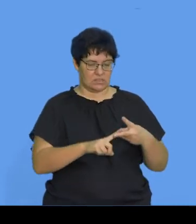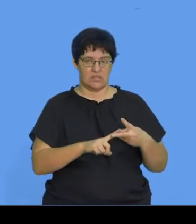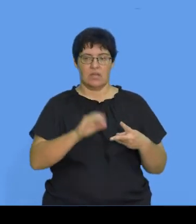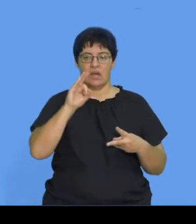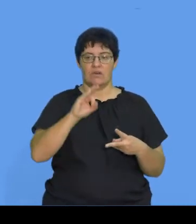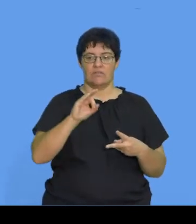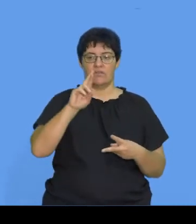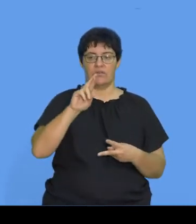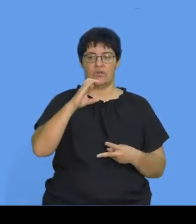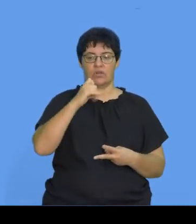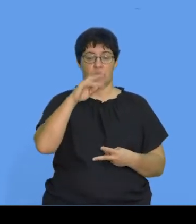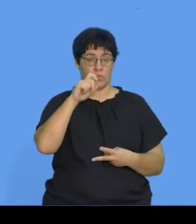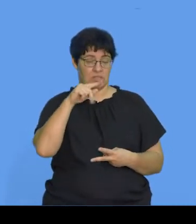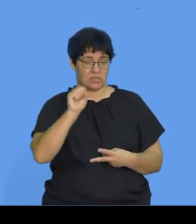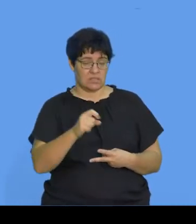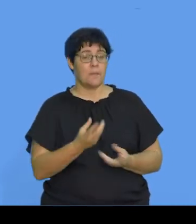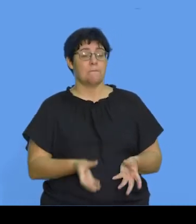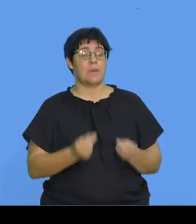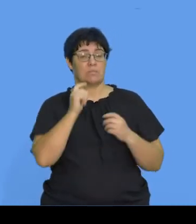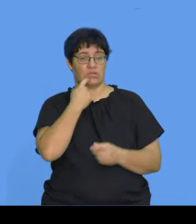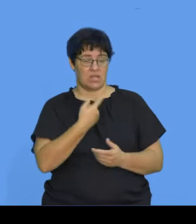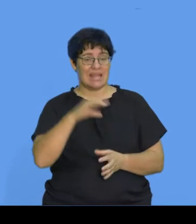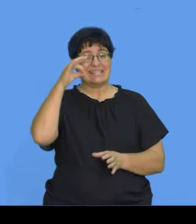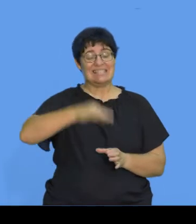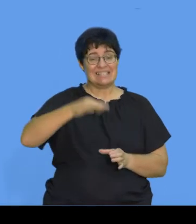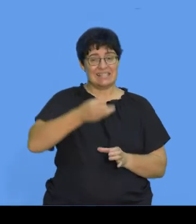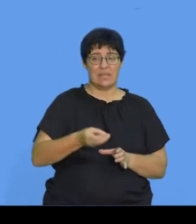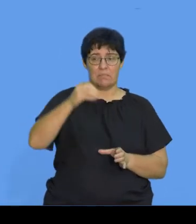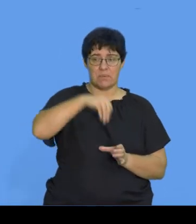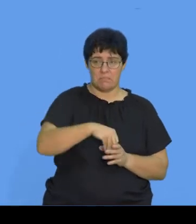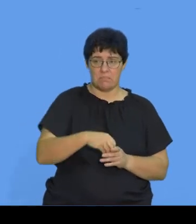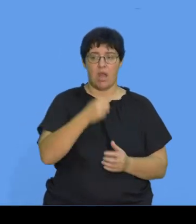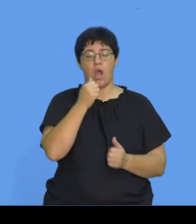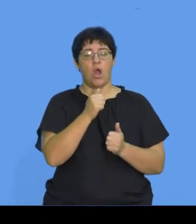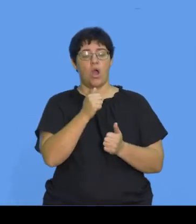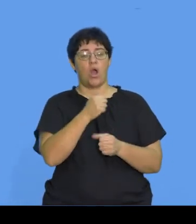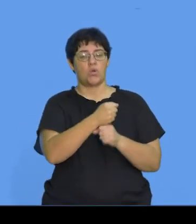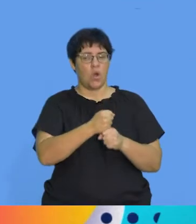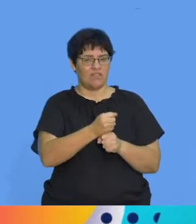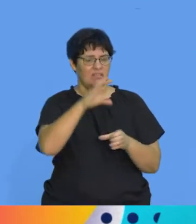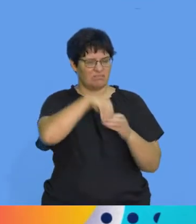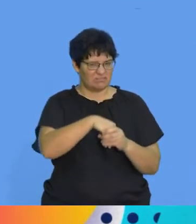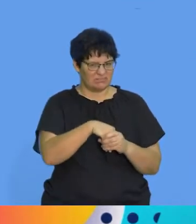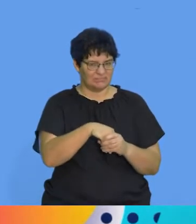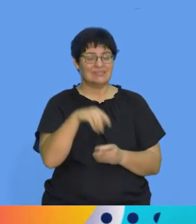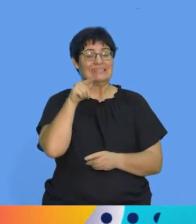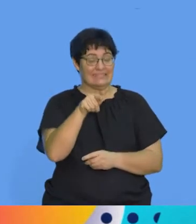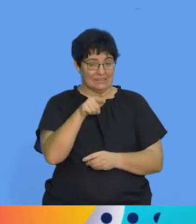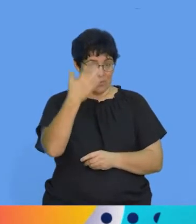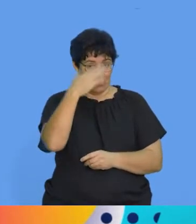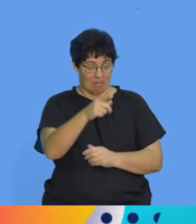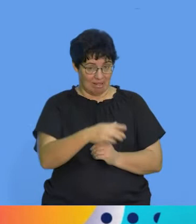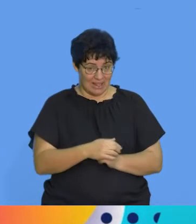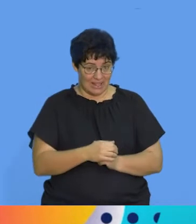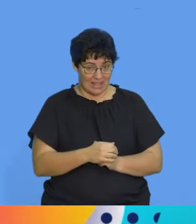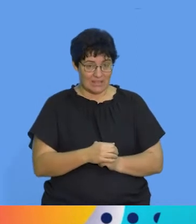a fructose, I get sugar. What you put in your tea and what you get in your coffee. And where do you get that from? Those of